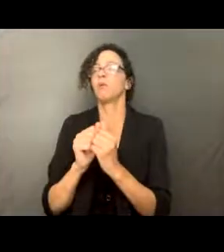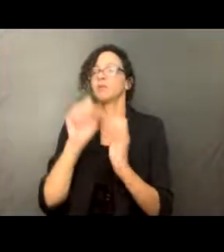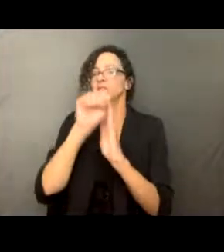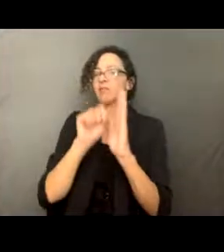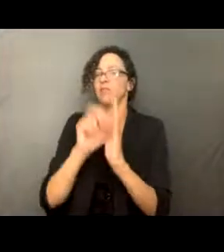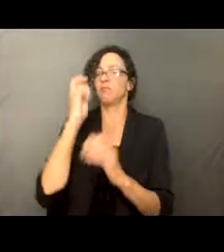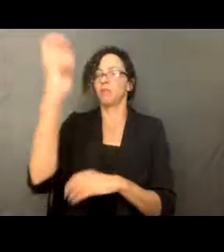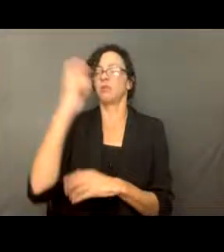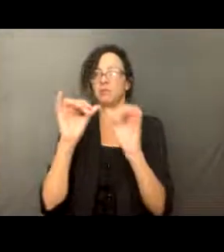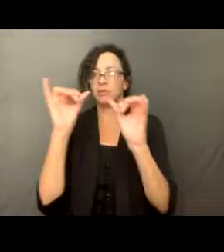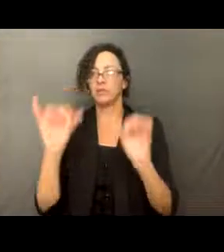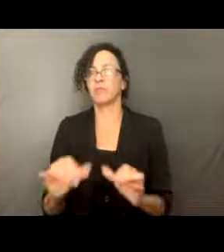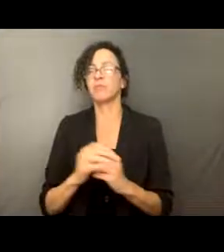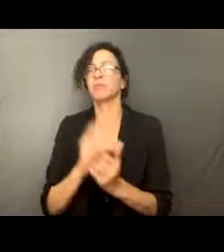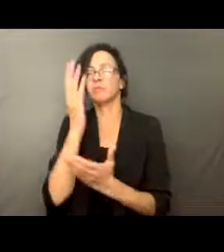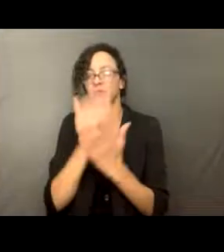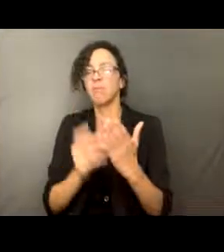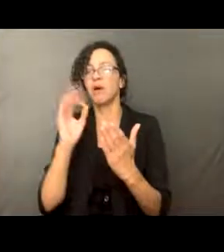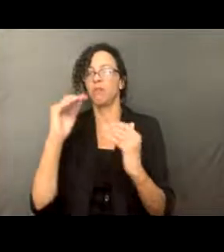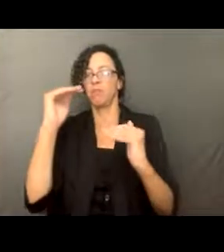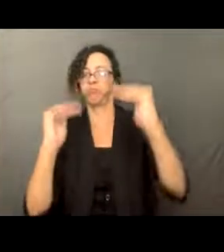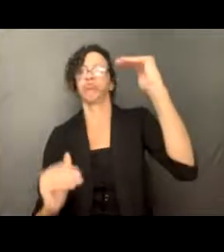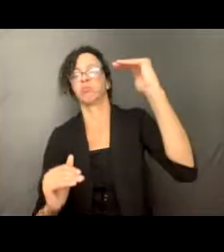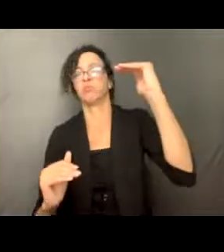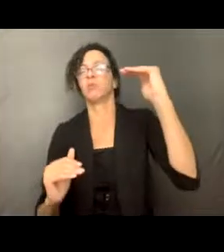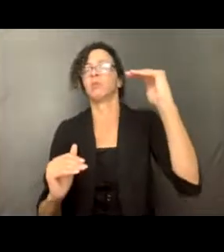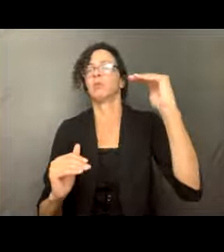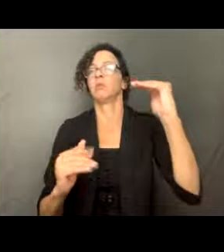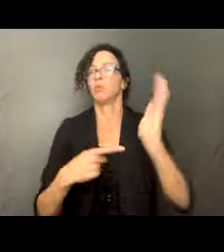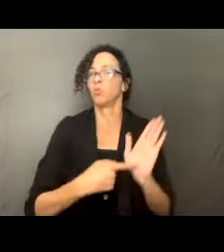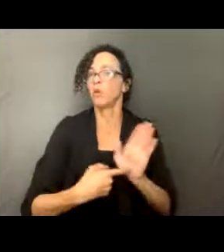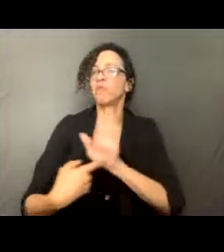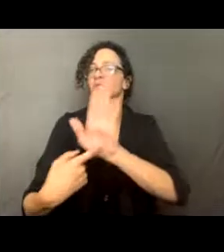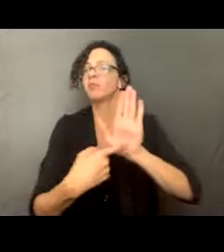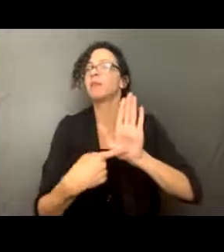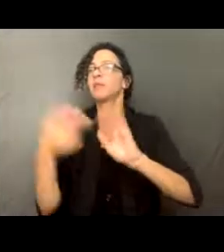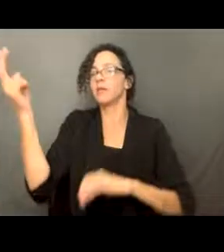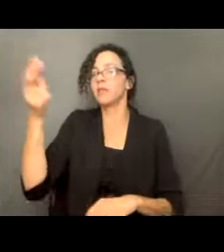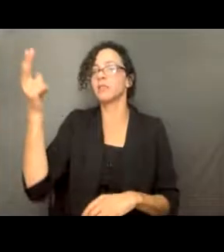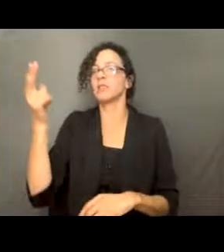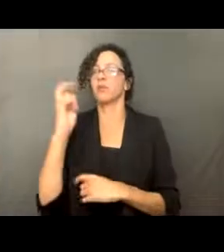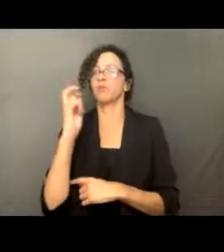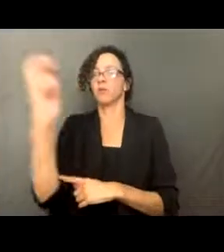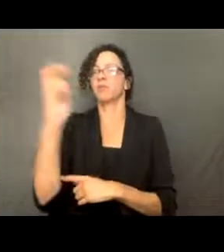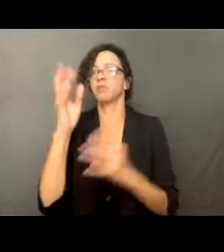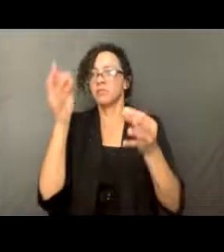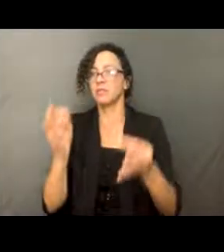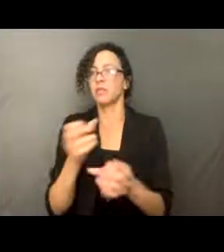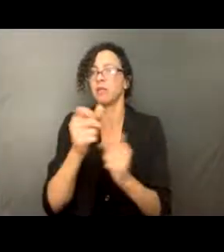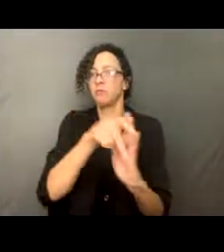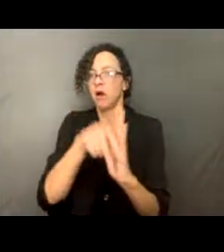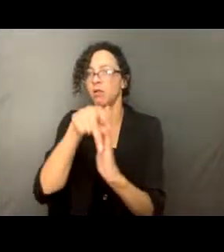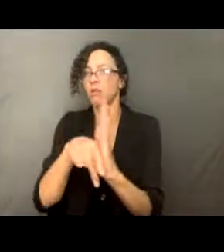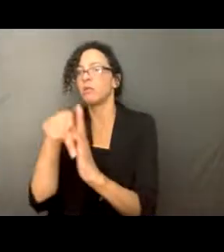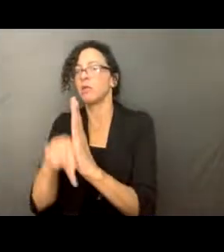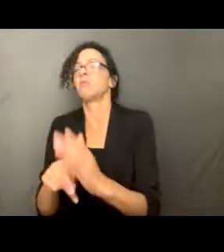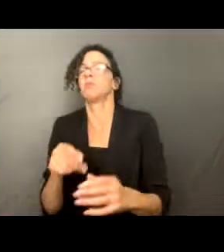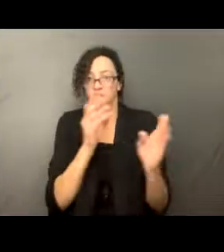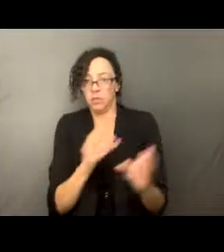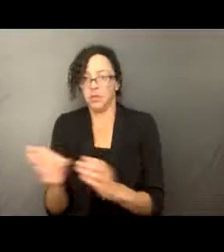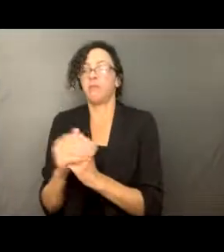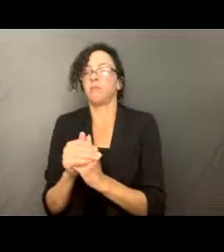some of these disparities reflect a history of transportation decision-making policy, processes, planning, design, and construction that